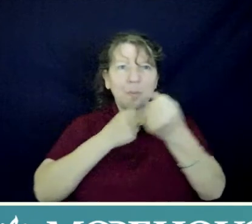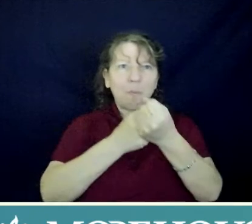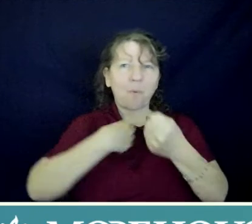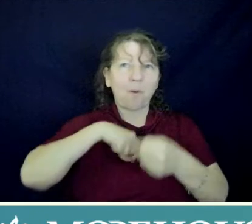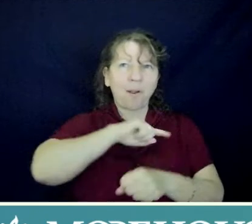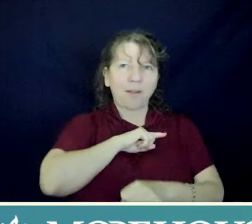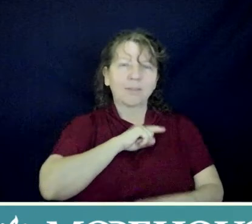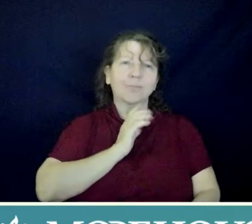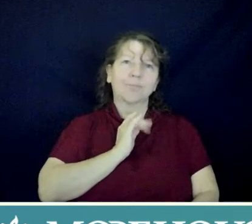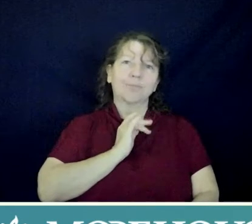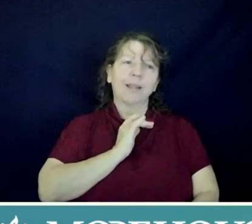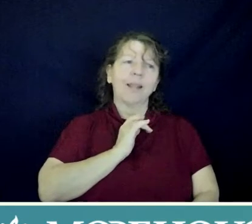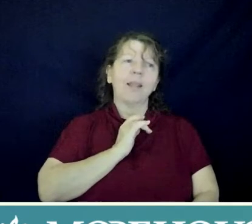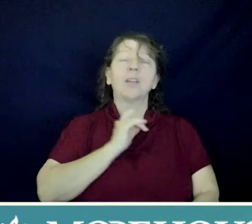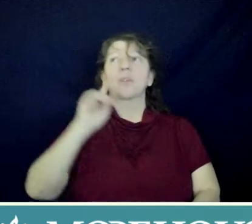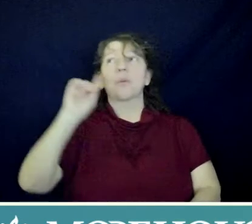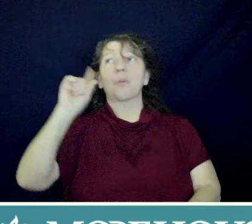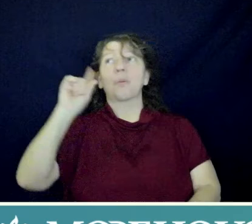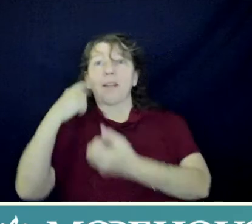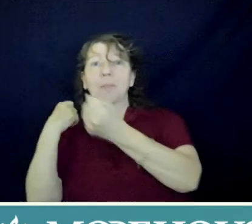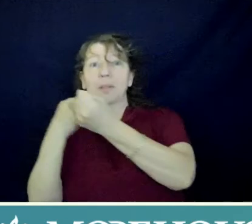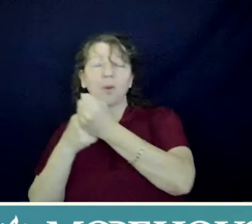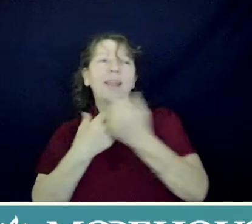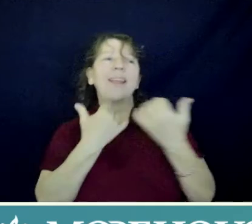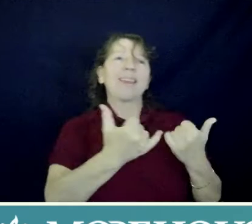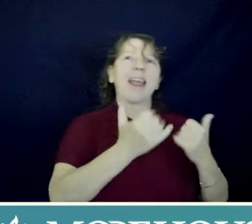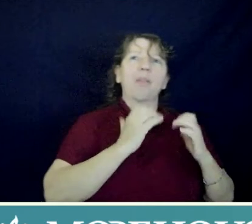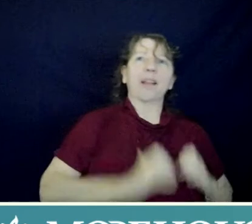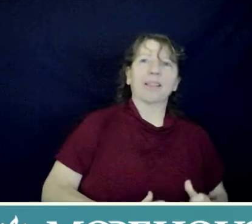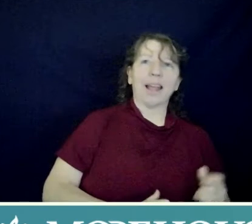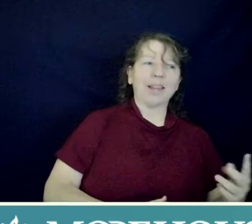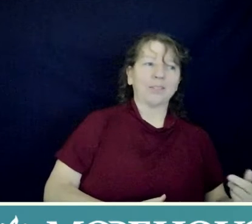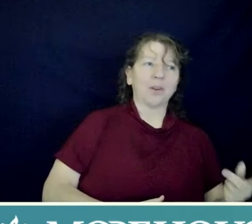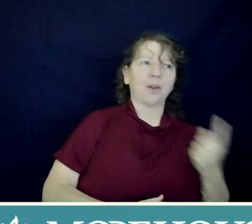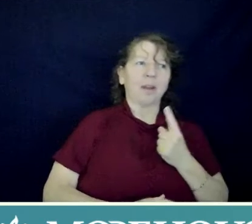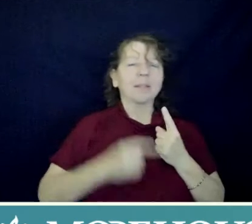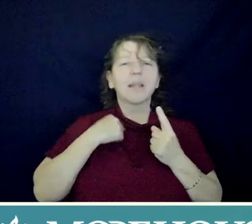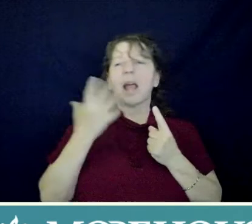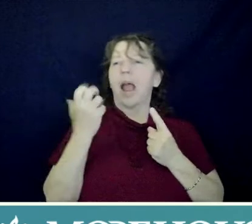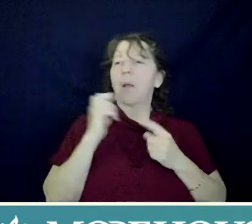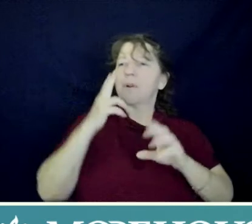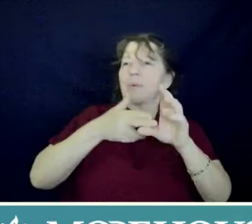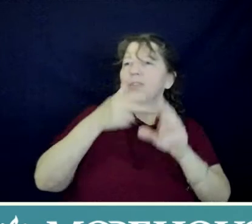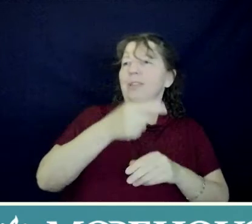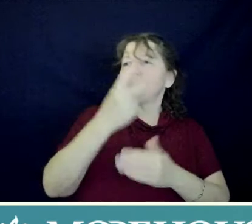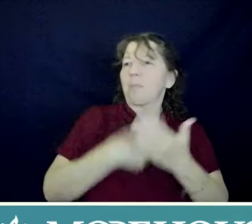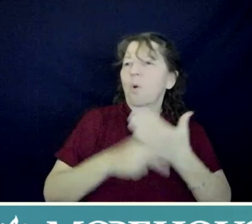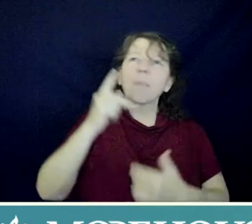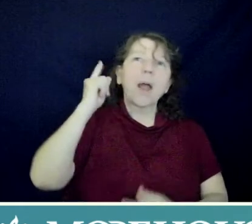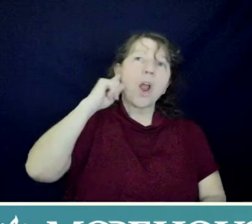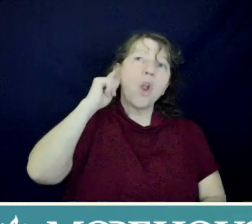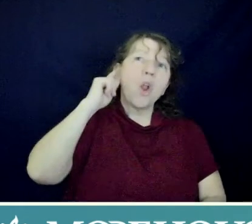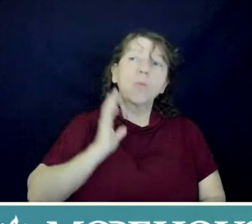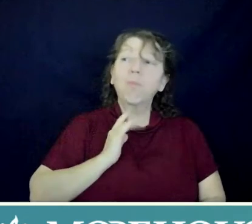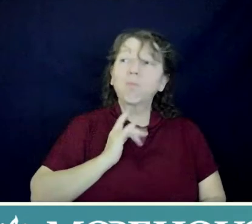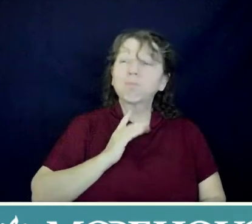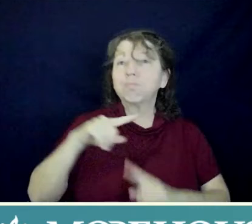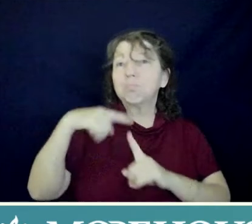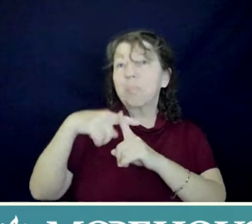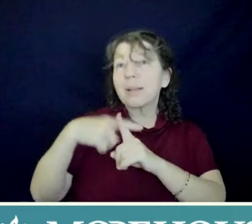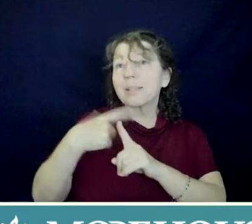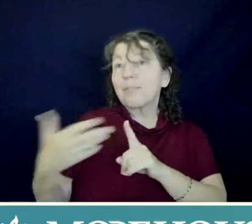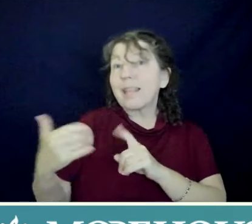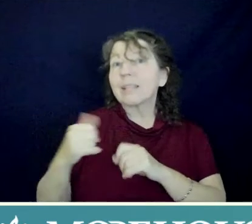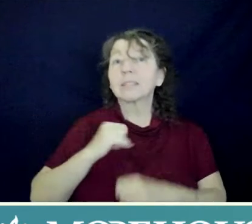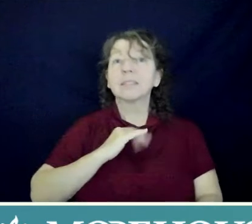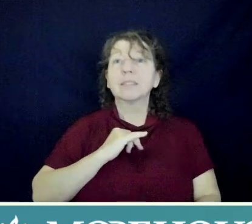clients themselves approaching us to say, I want to participate in this program. I heard that the outcomes are great, specifically in the